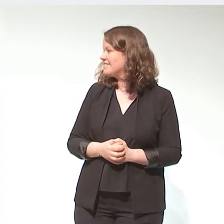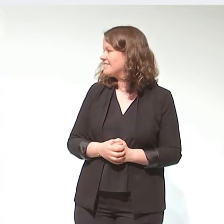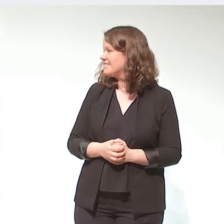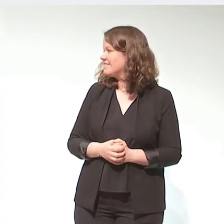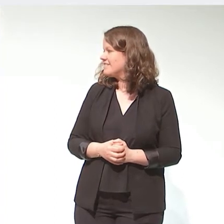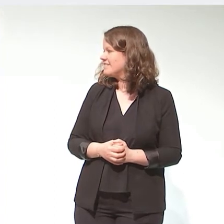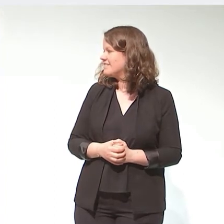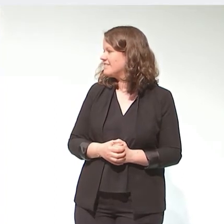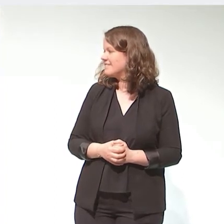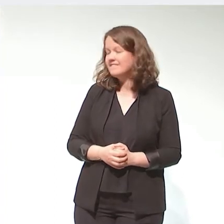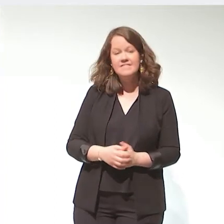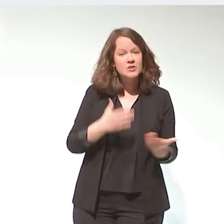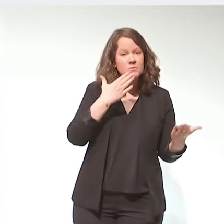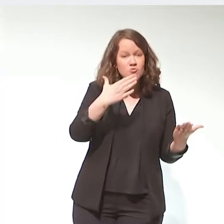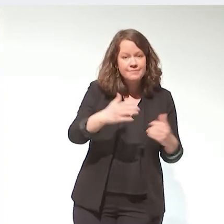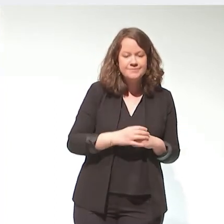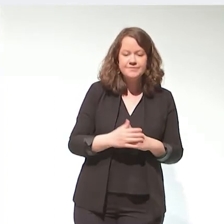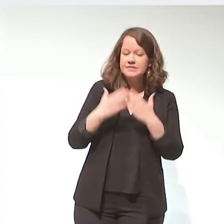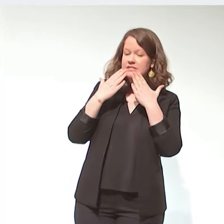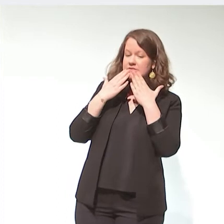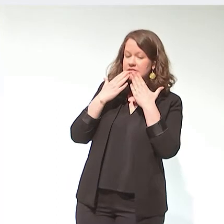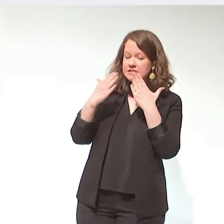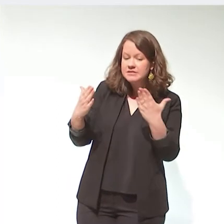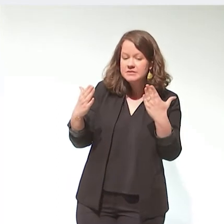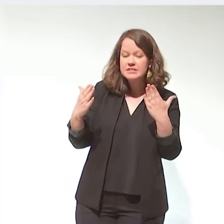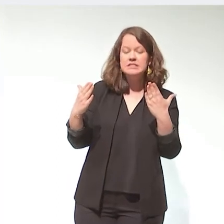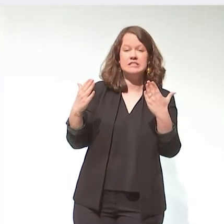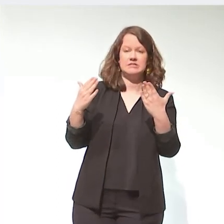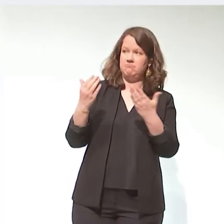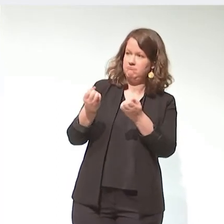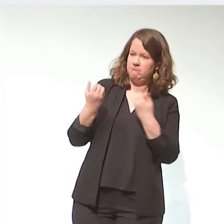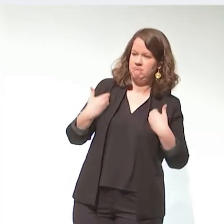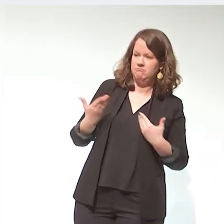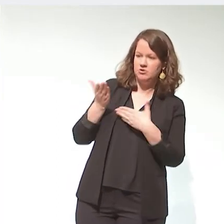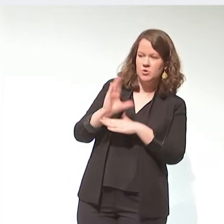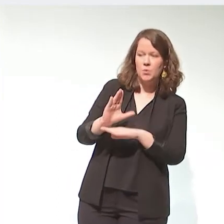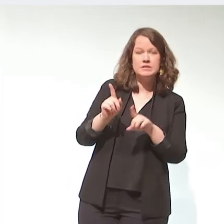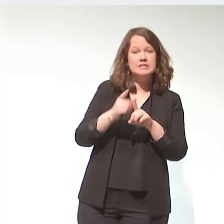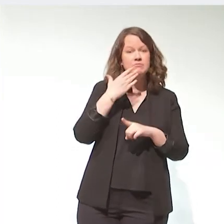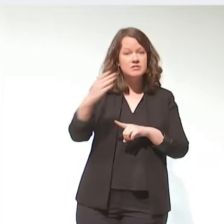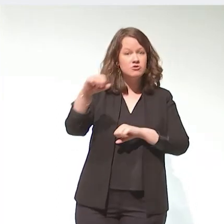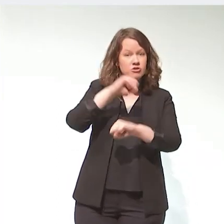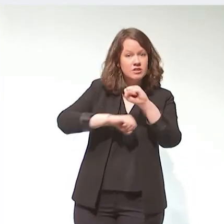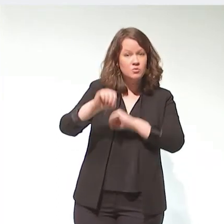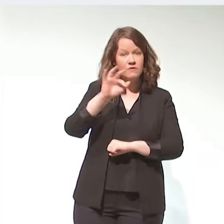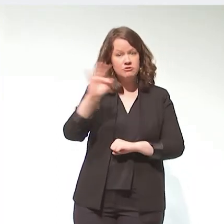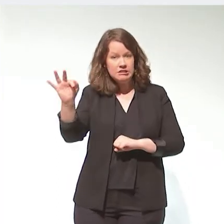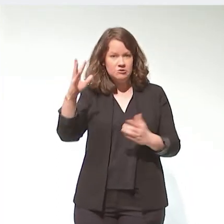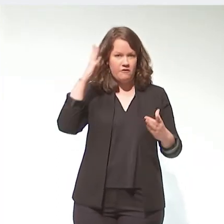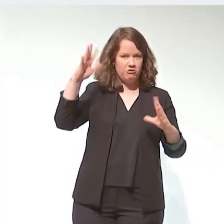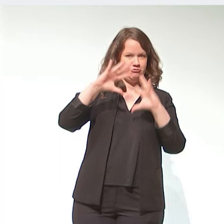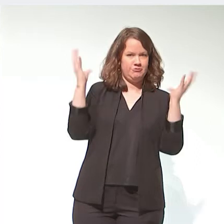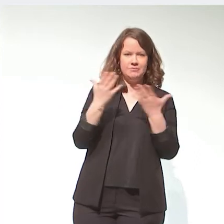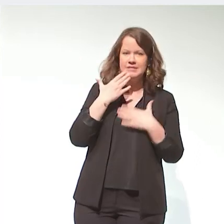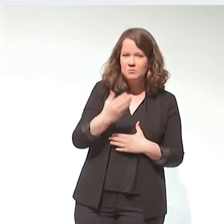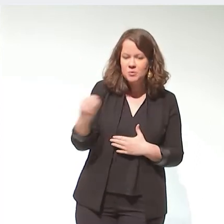very much. Thank you for your kind words of introduction. Many thanks also to the French presidency for organizing today's conference.